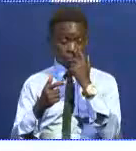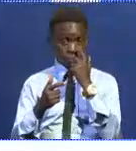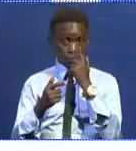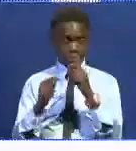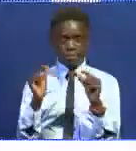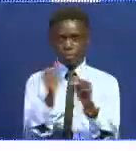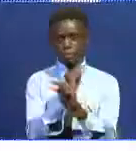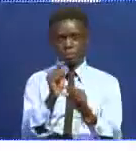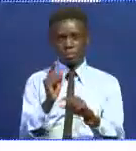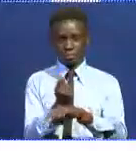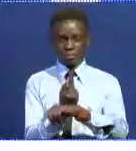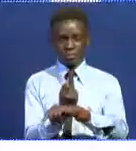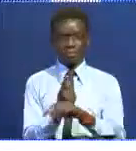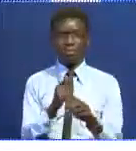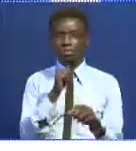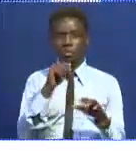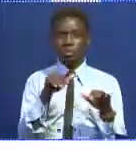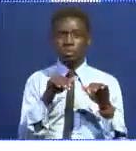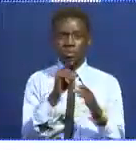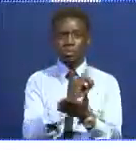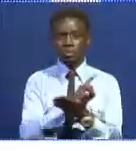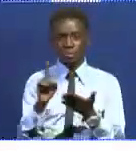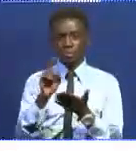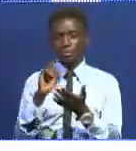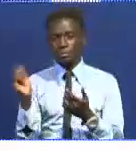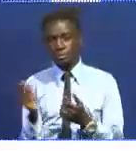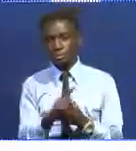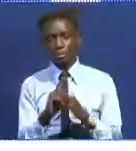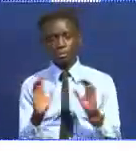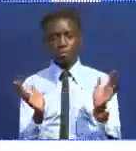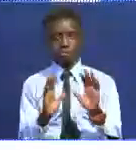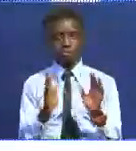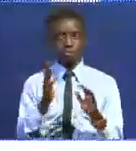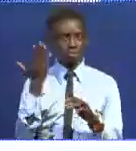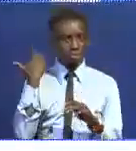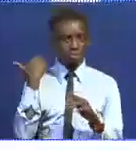of weeks, months, or longer, that is often